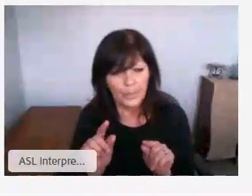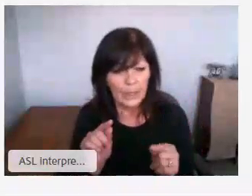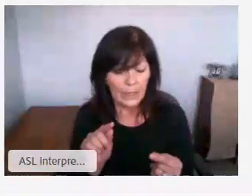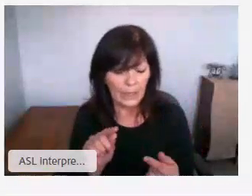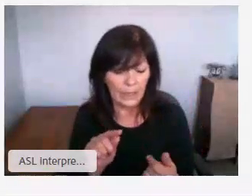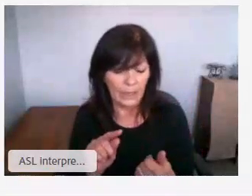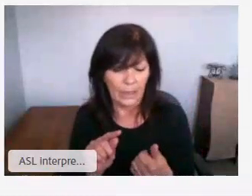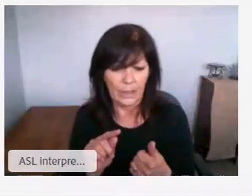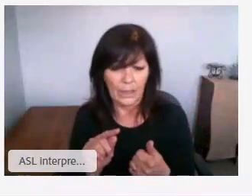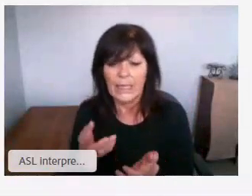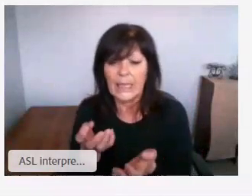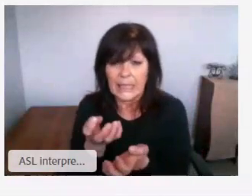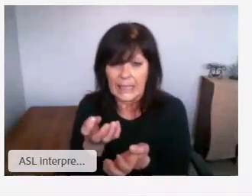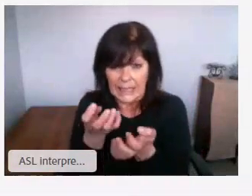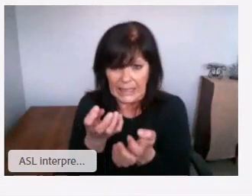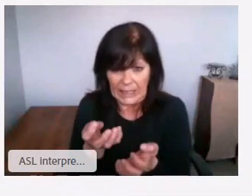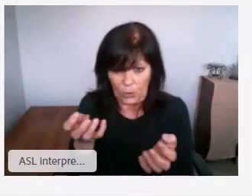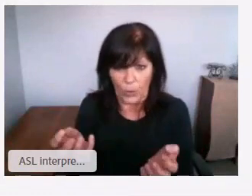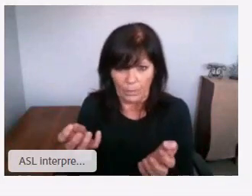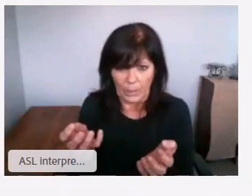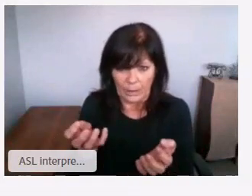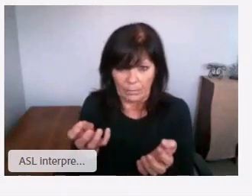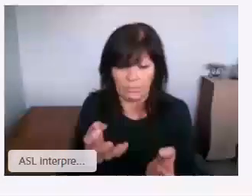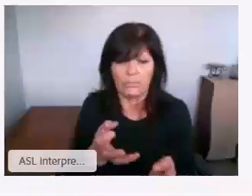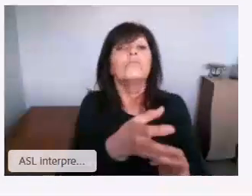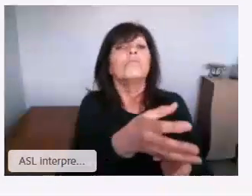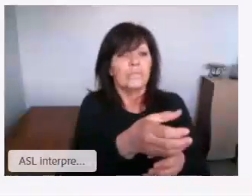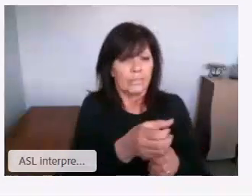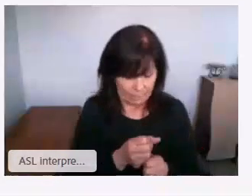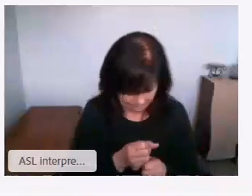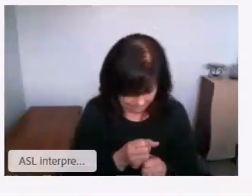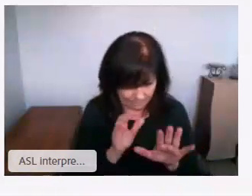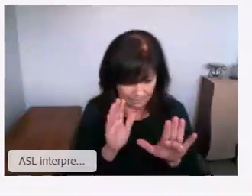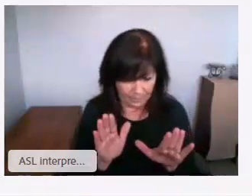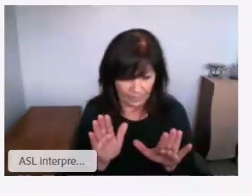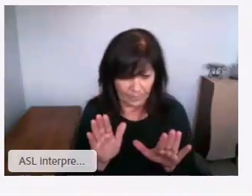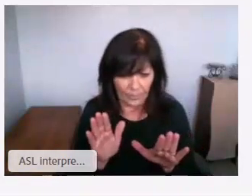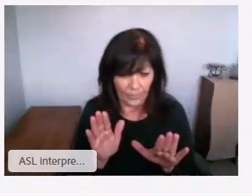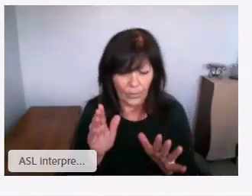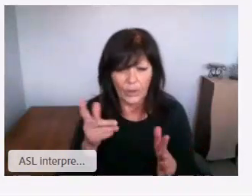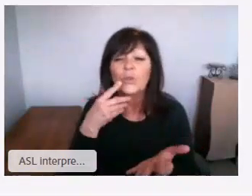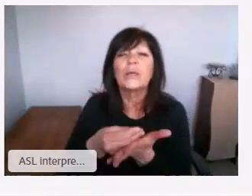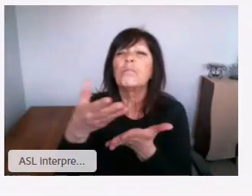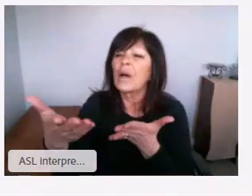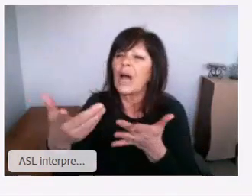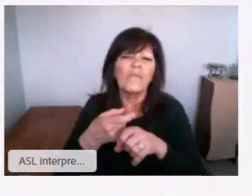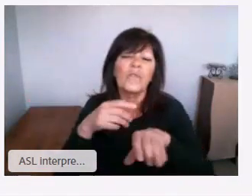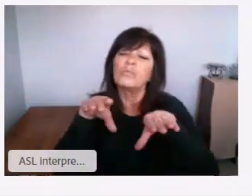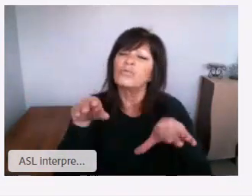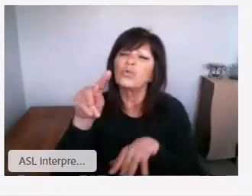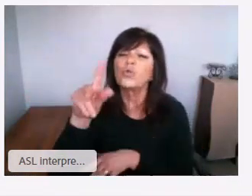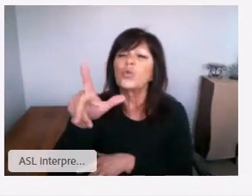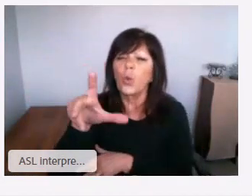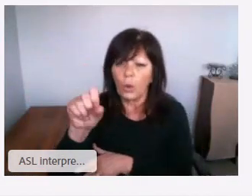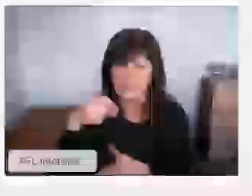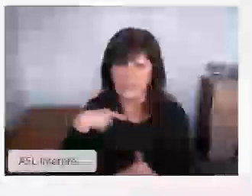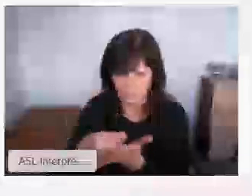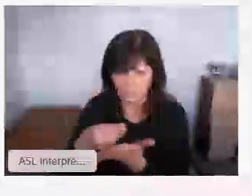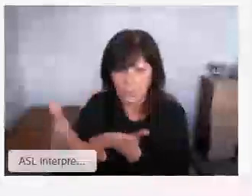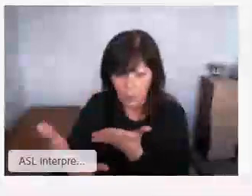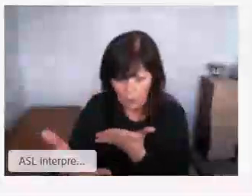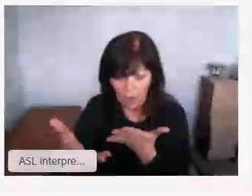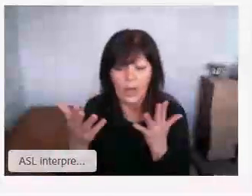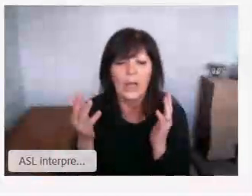the equipment was procured. There's off-the-shelf tools that we used